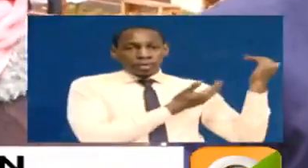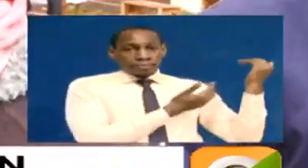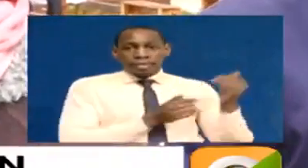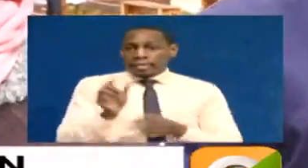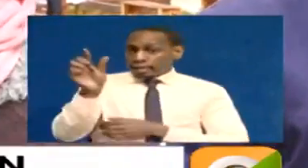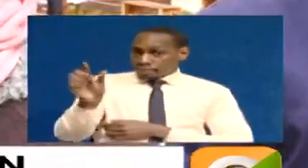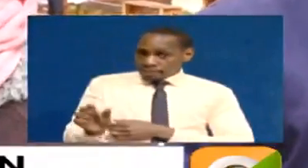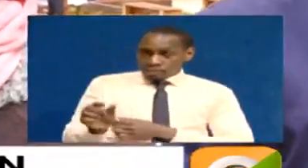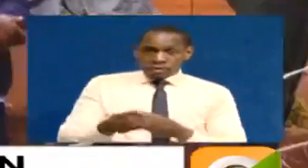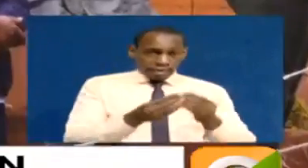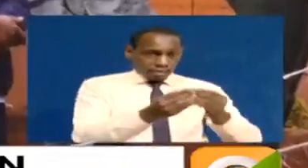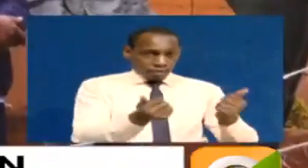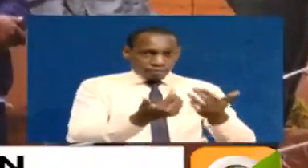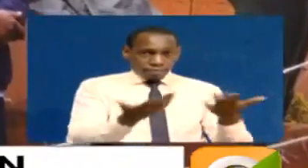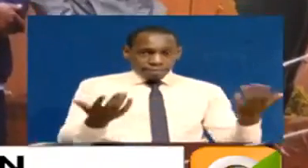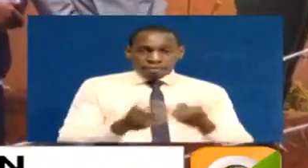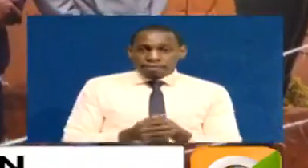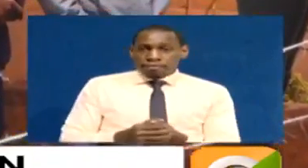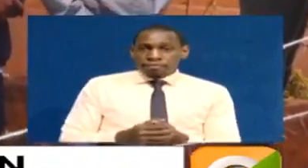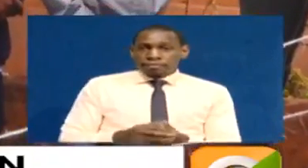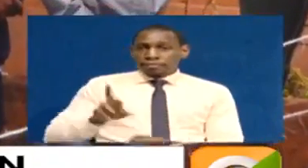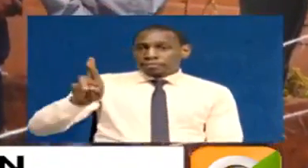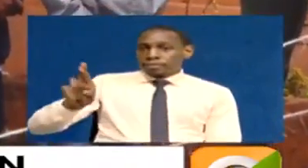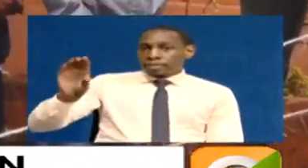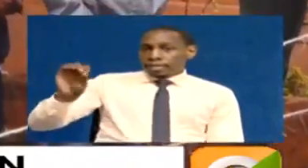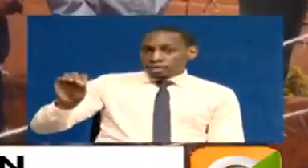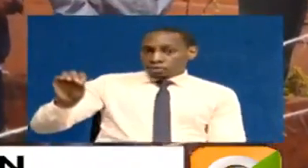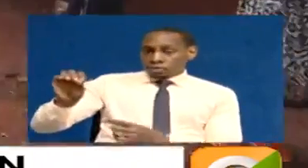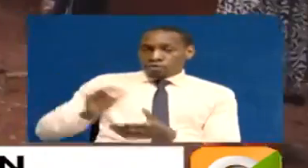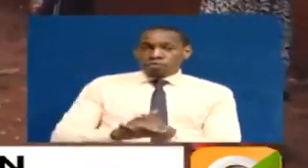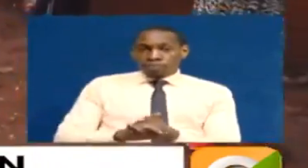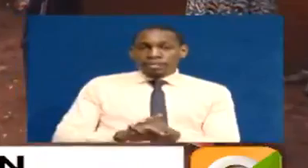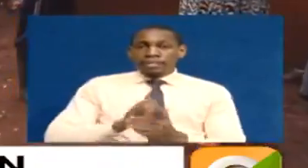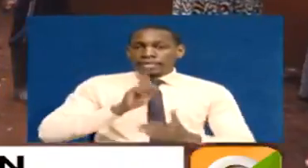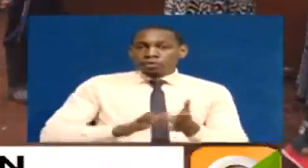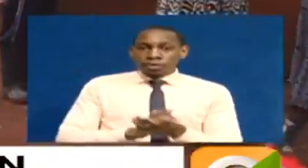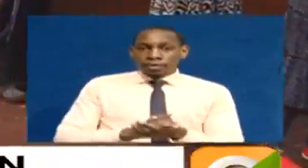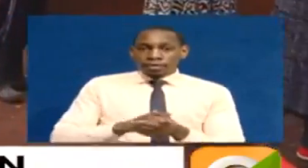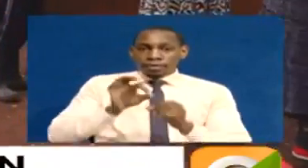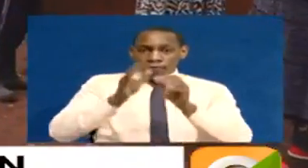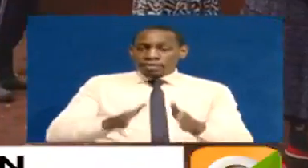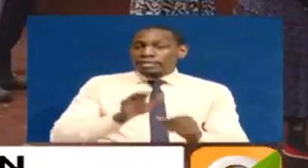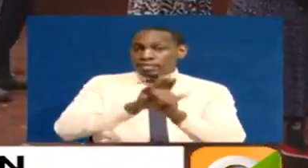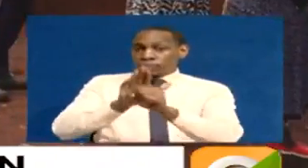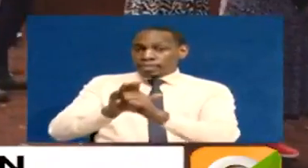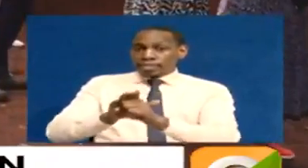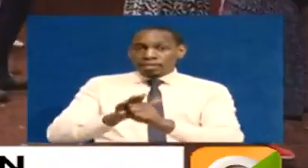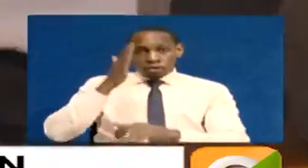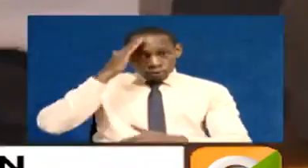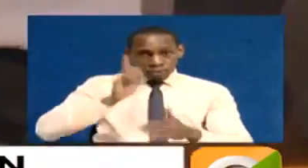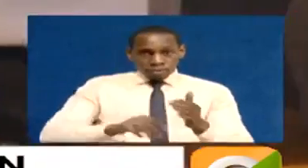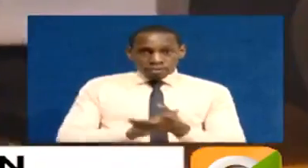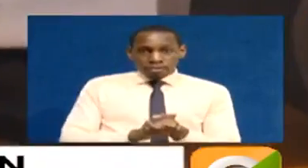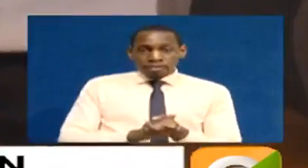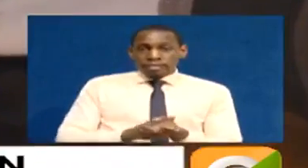mtu atakuwa anatusurulikia. Evanson Githinji, the returning officer, positive that the turnout was above average, considering that